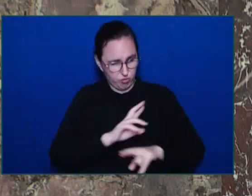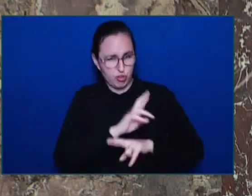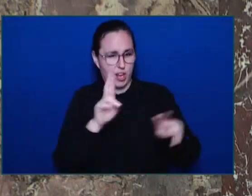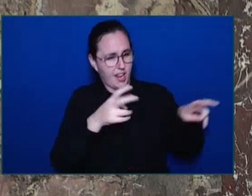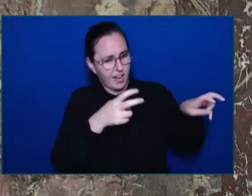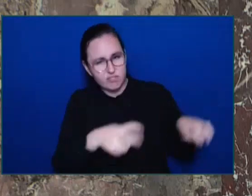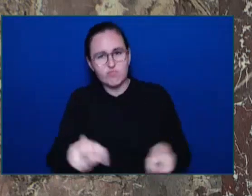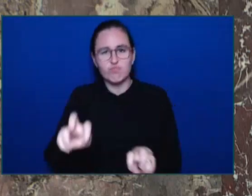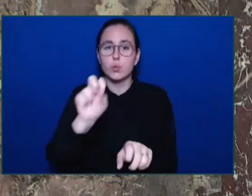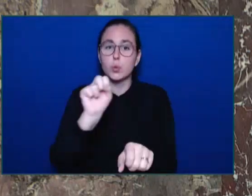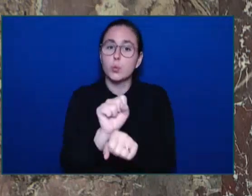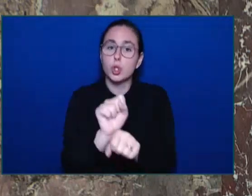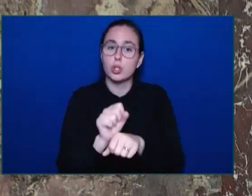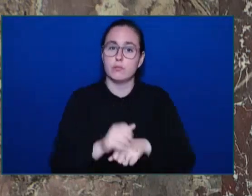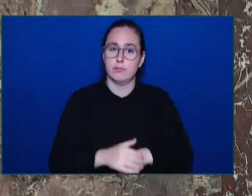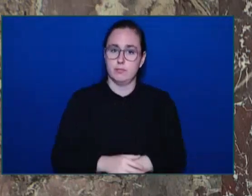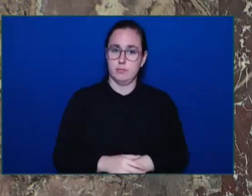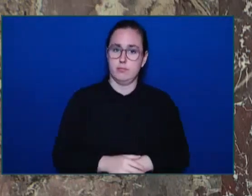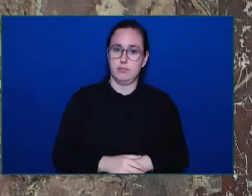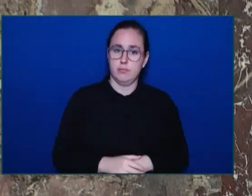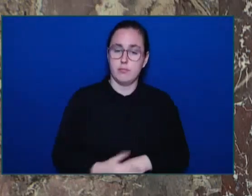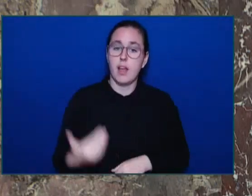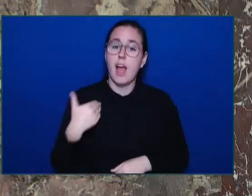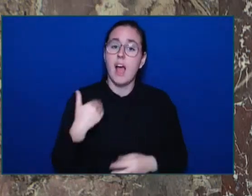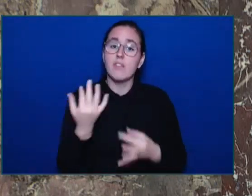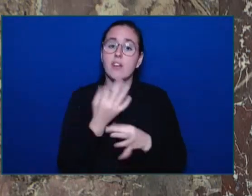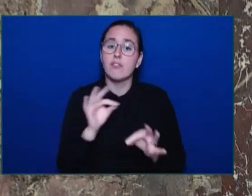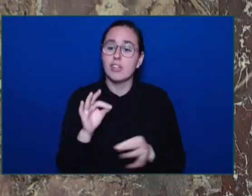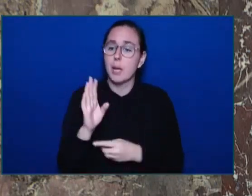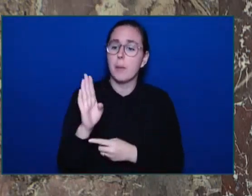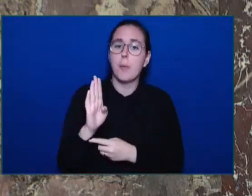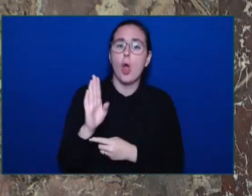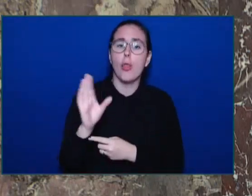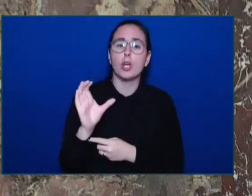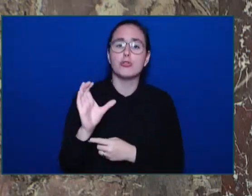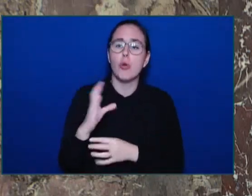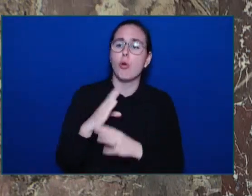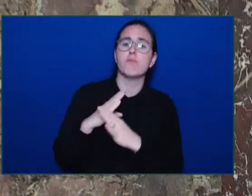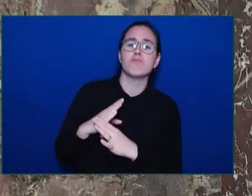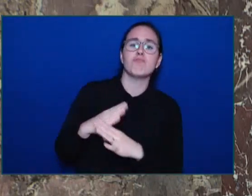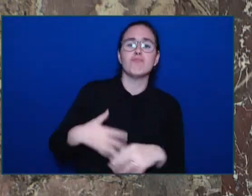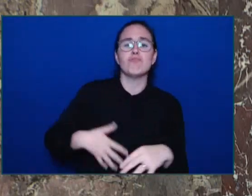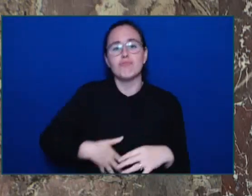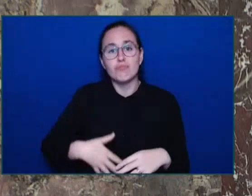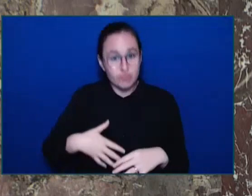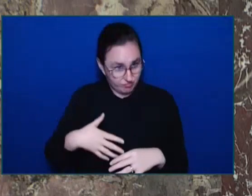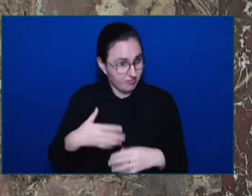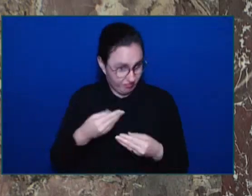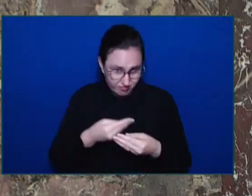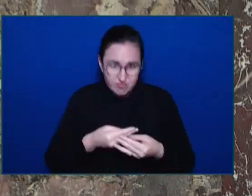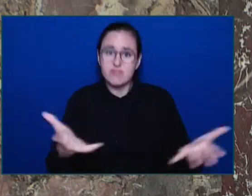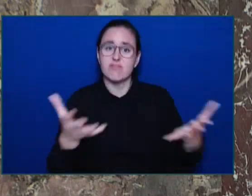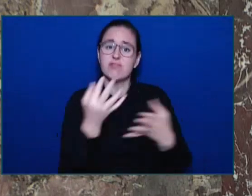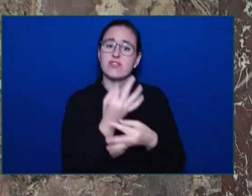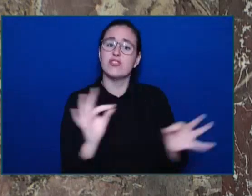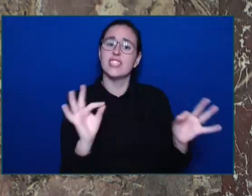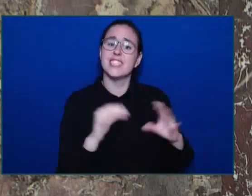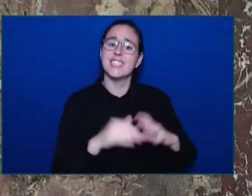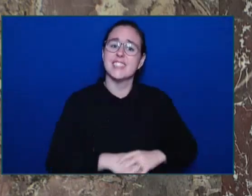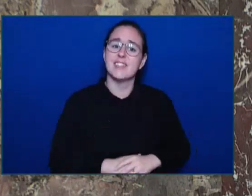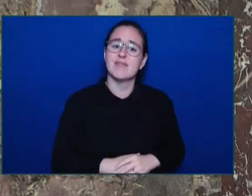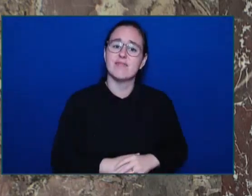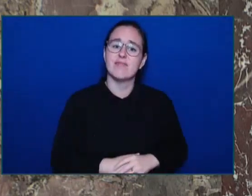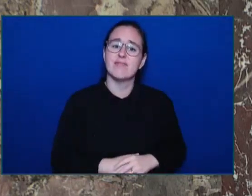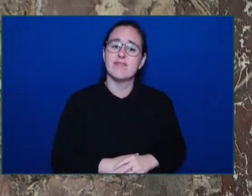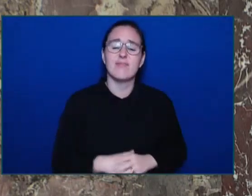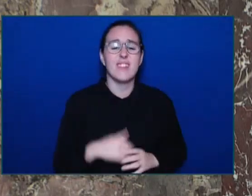British Columbians thanks to our budget. I know the members don't want to hear about these results.